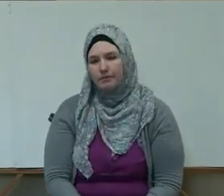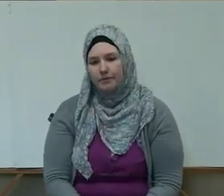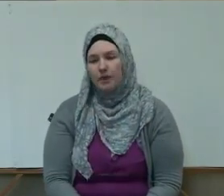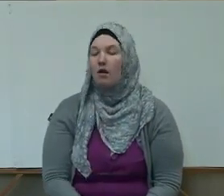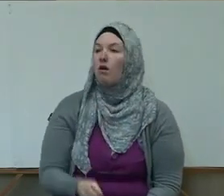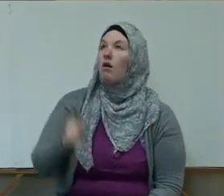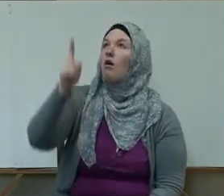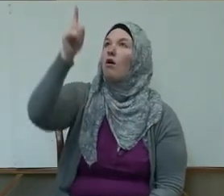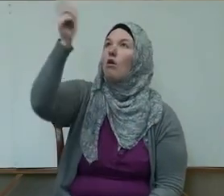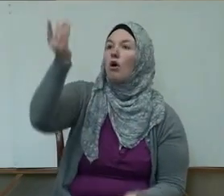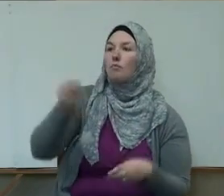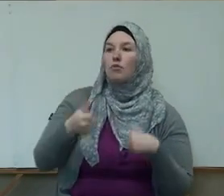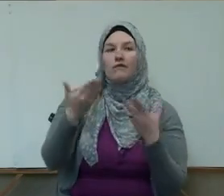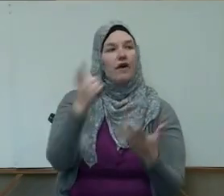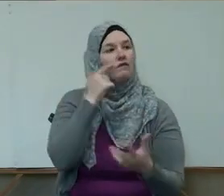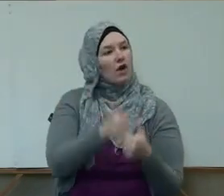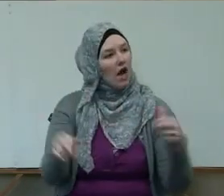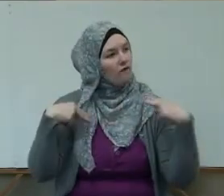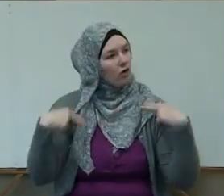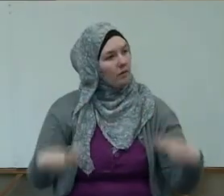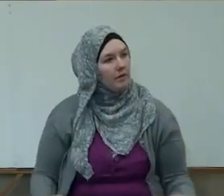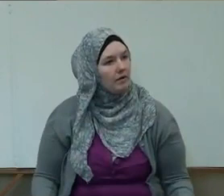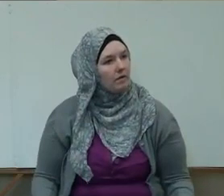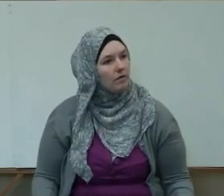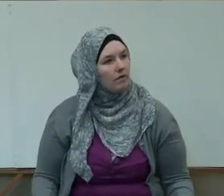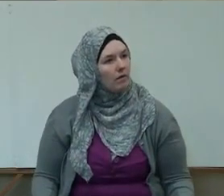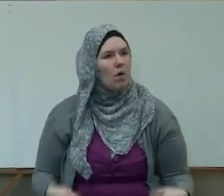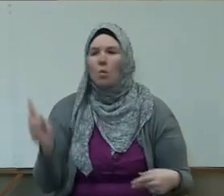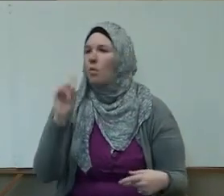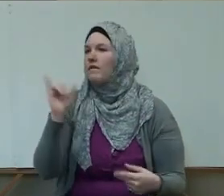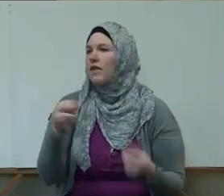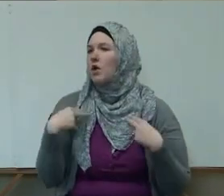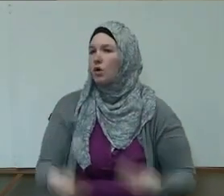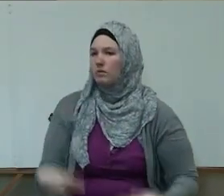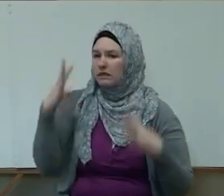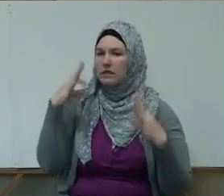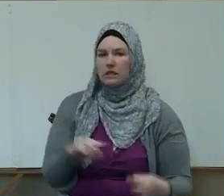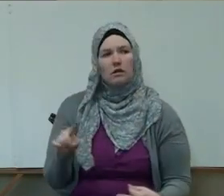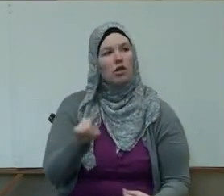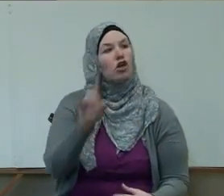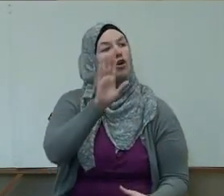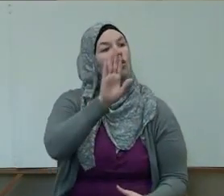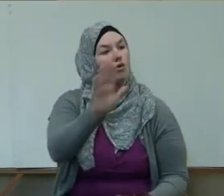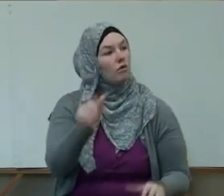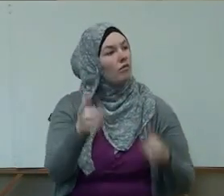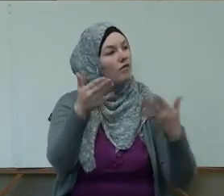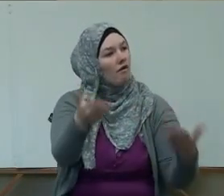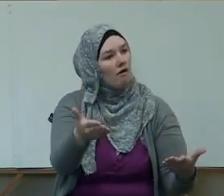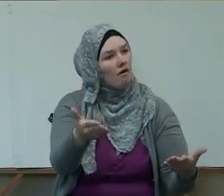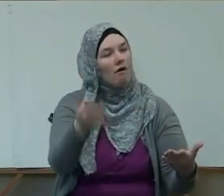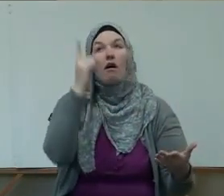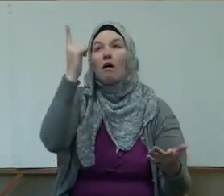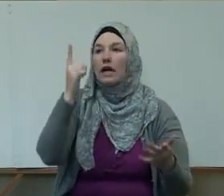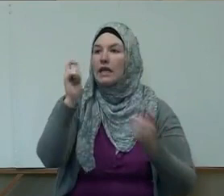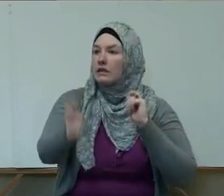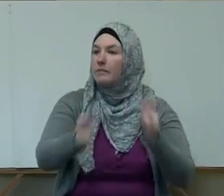Allah provides for every human being wherever this human being goes. And your provision goes with you